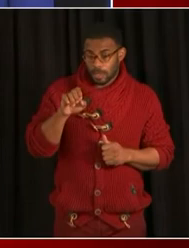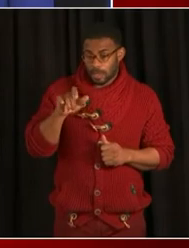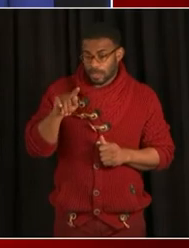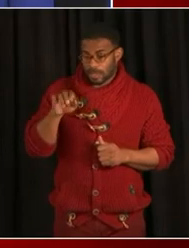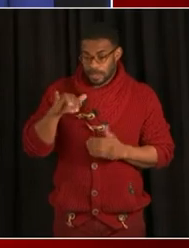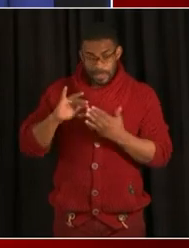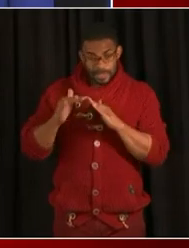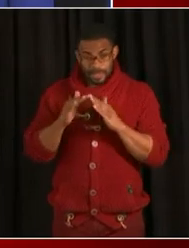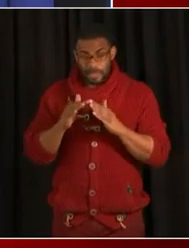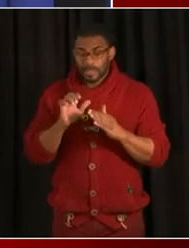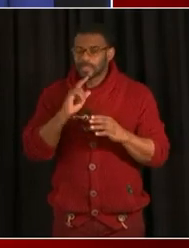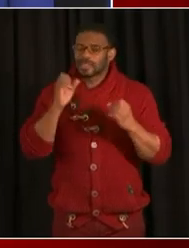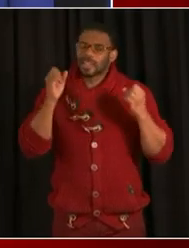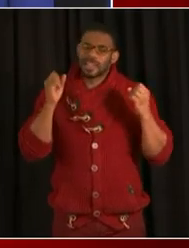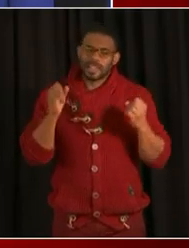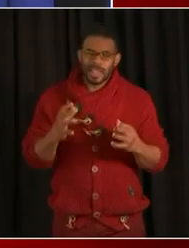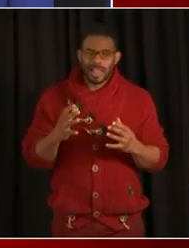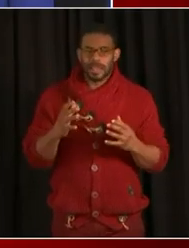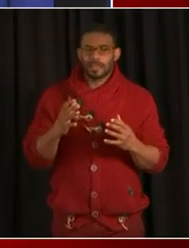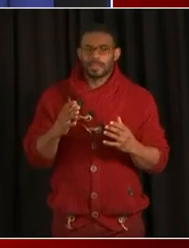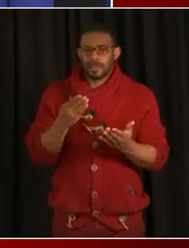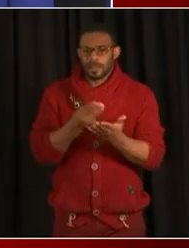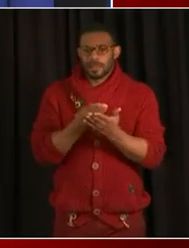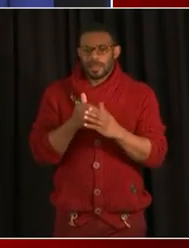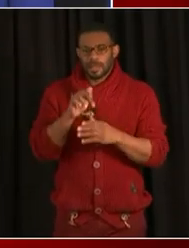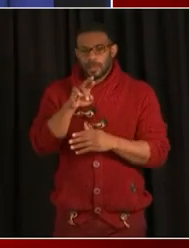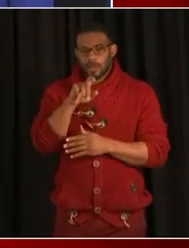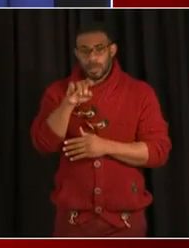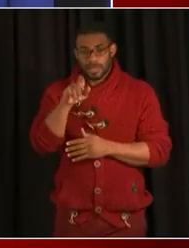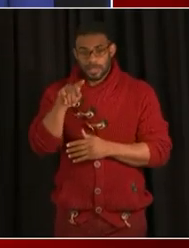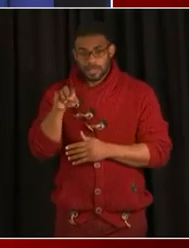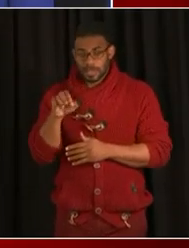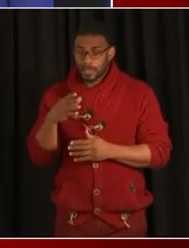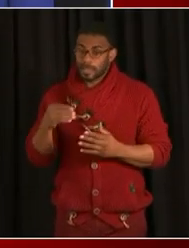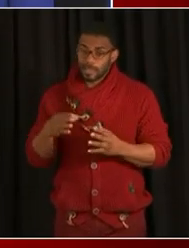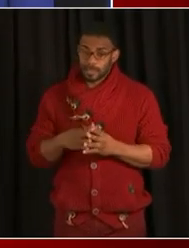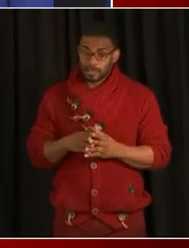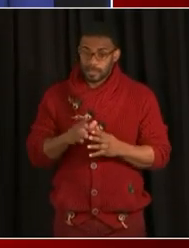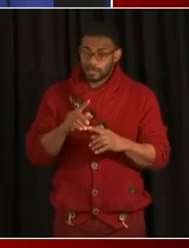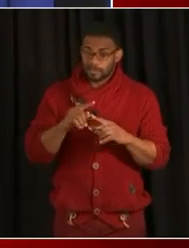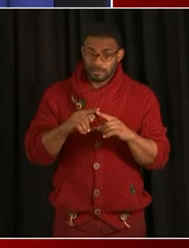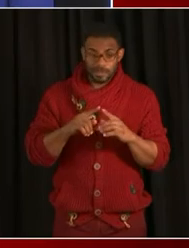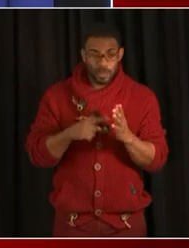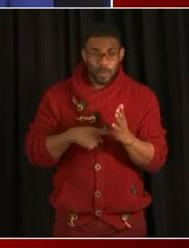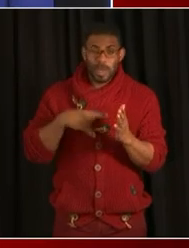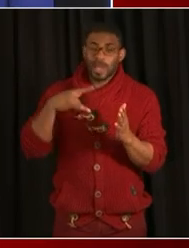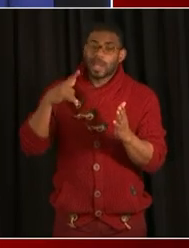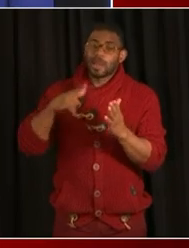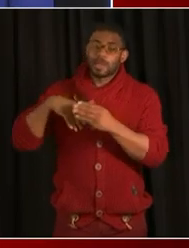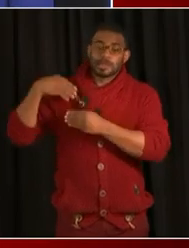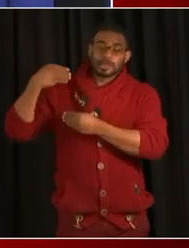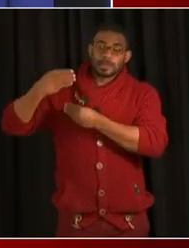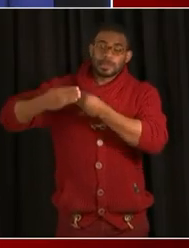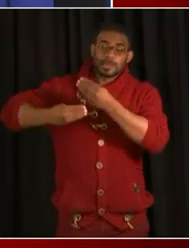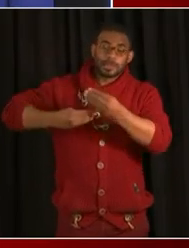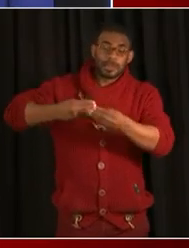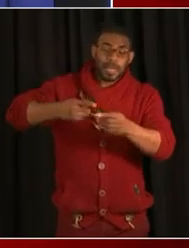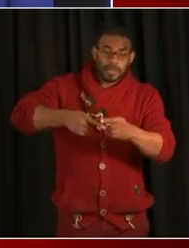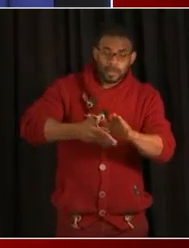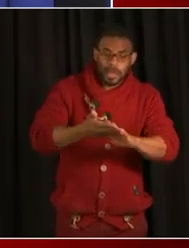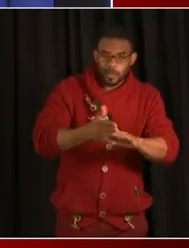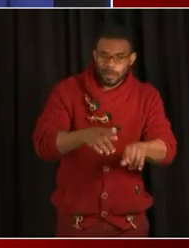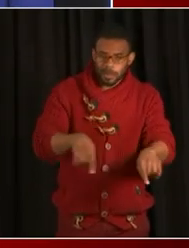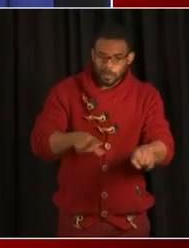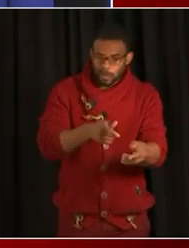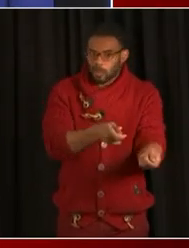city. There's a lot of money in real estate, and it very rarely gets passed down to the operators, the